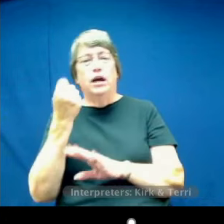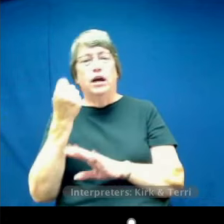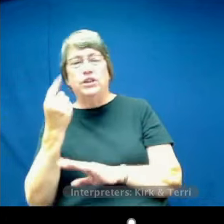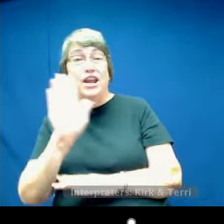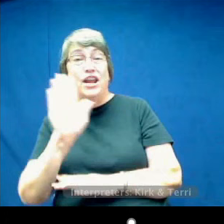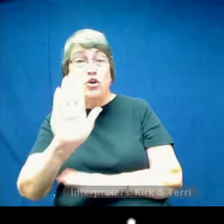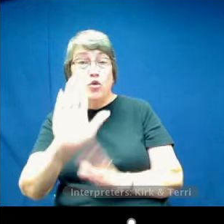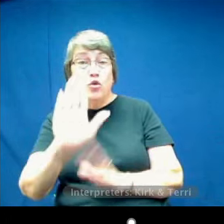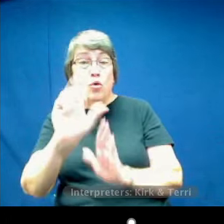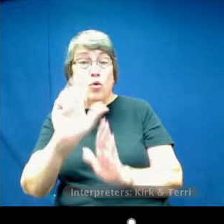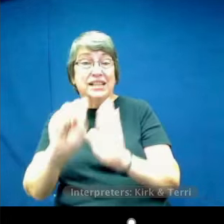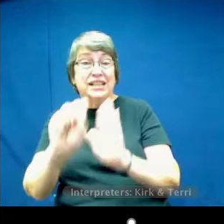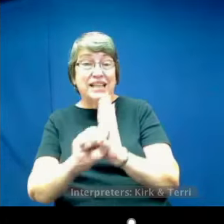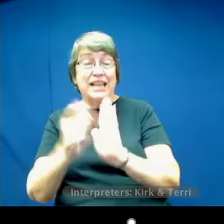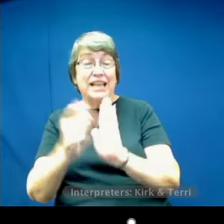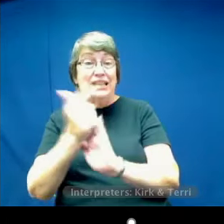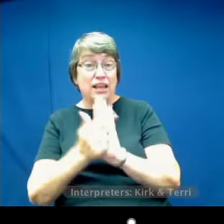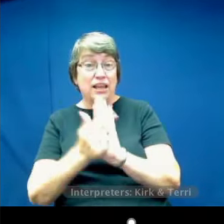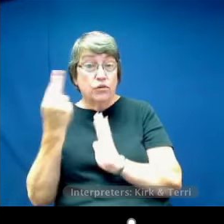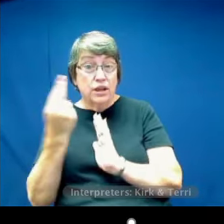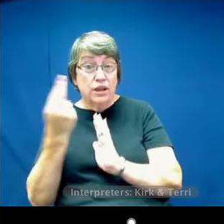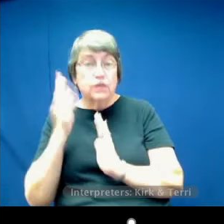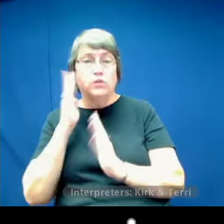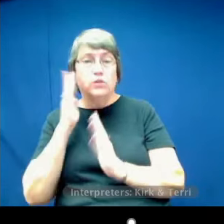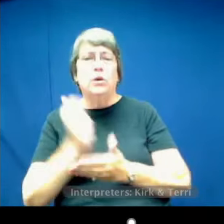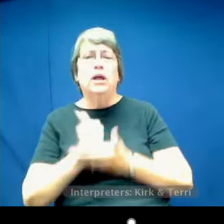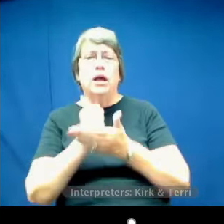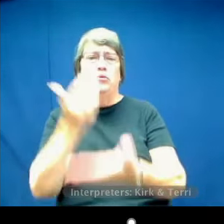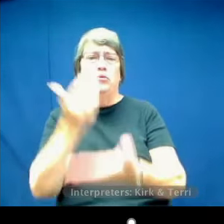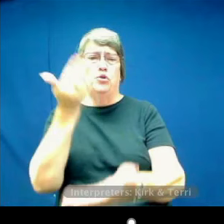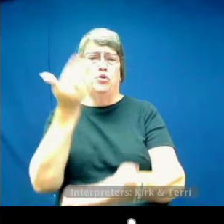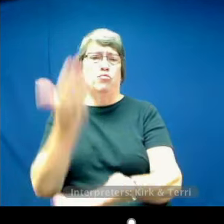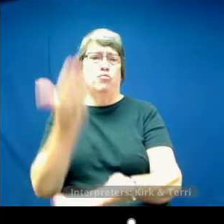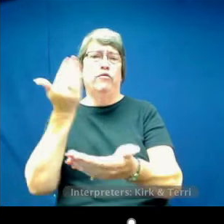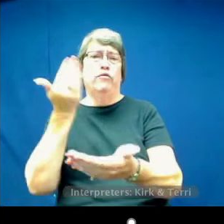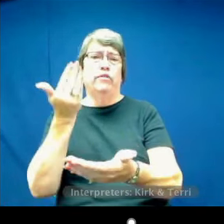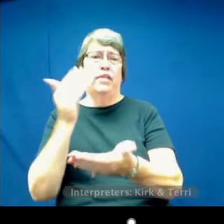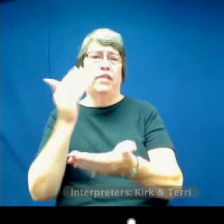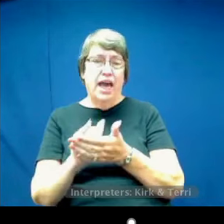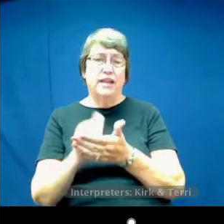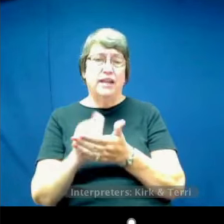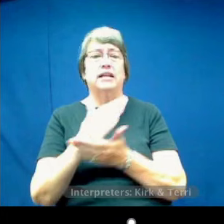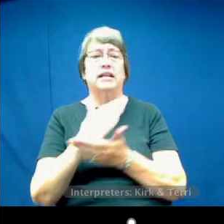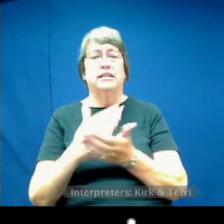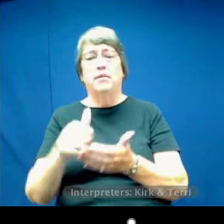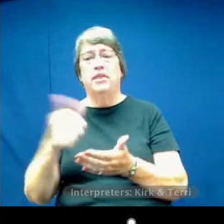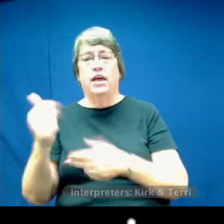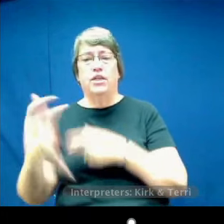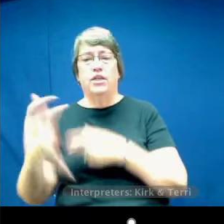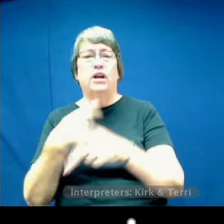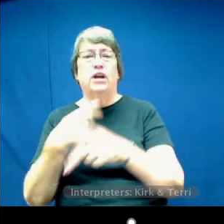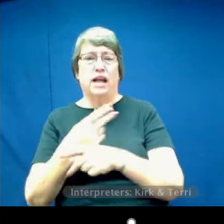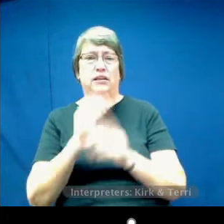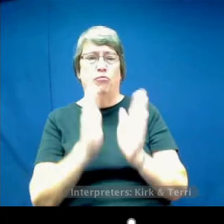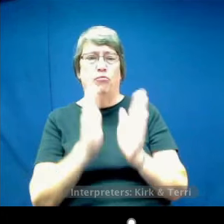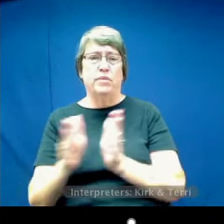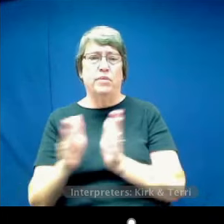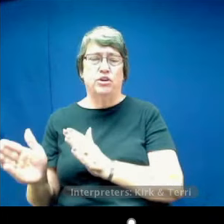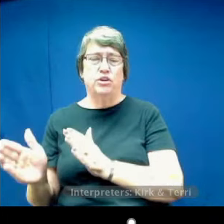help you predict, as well as some of the other kinds of preparation information that you'll do, reading the